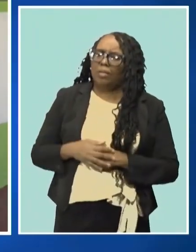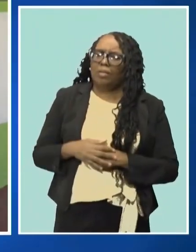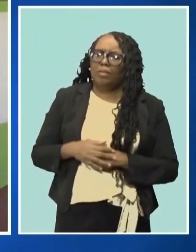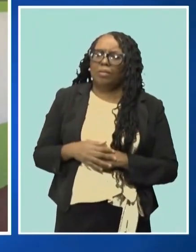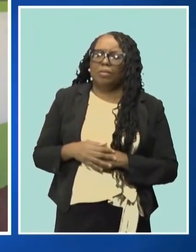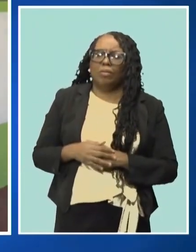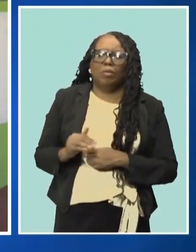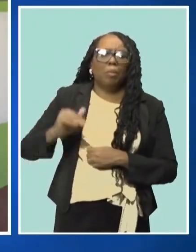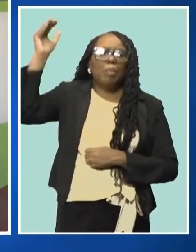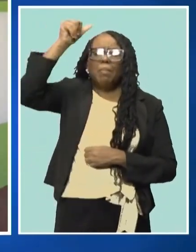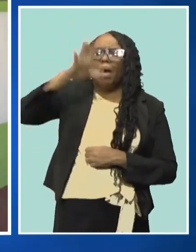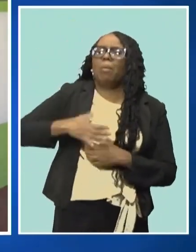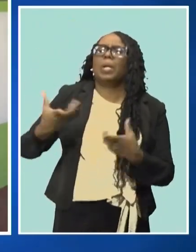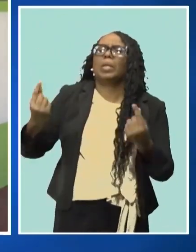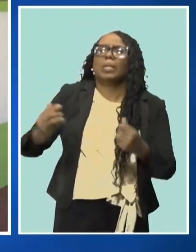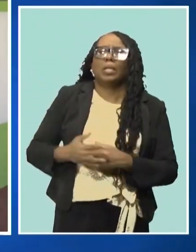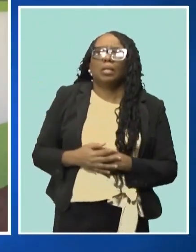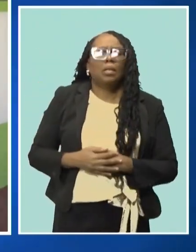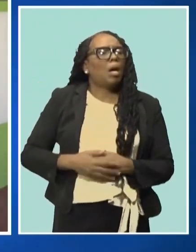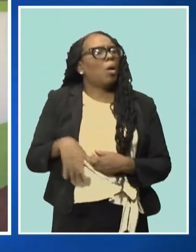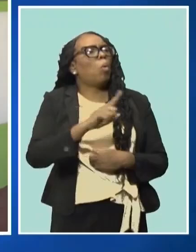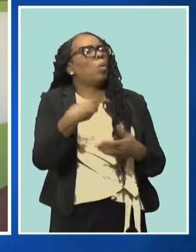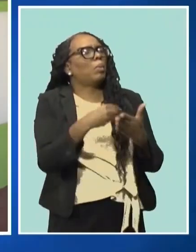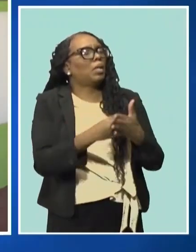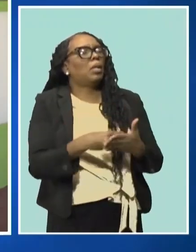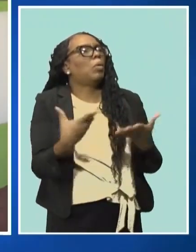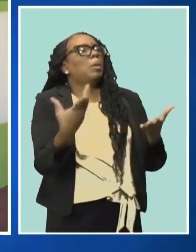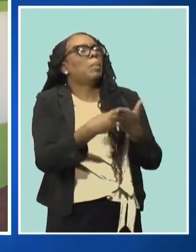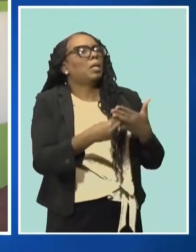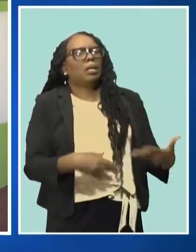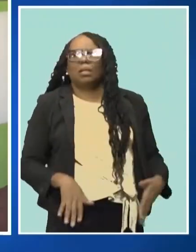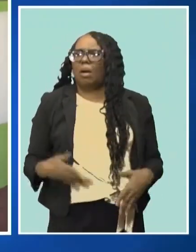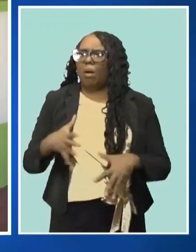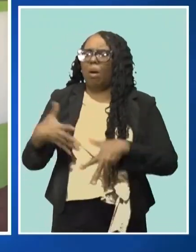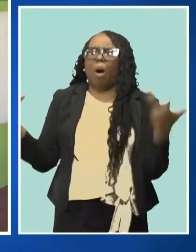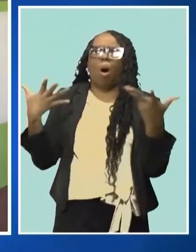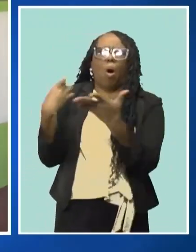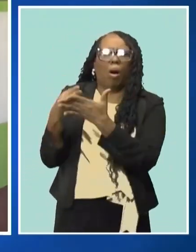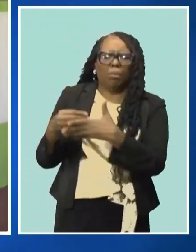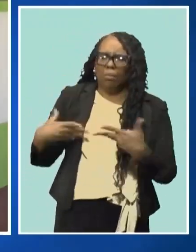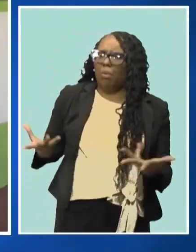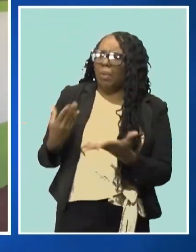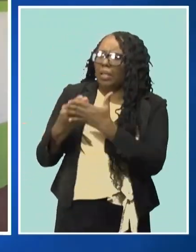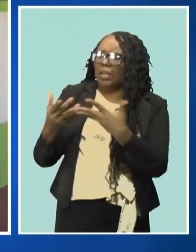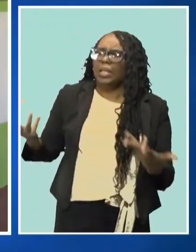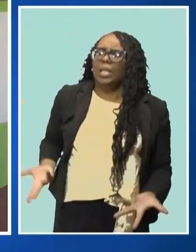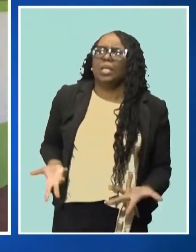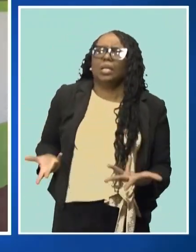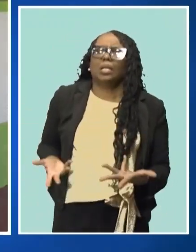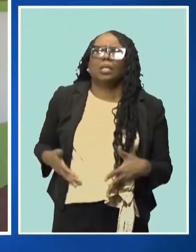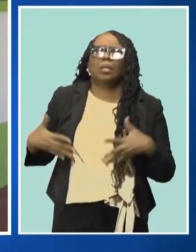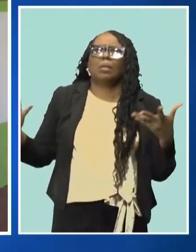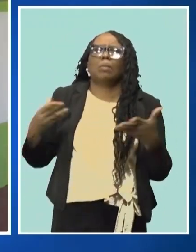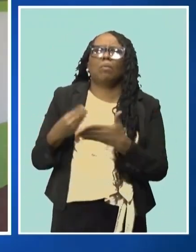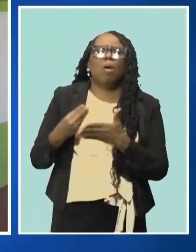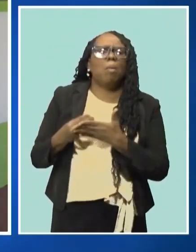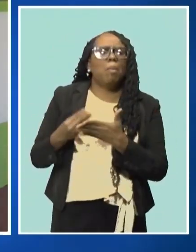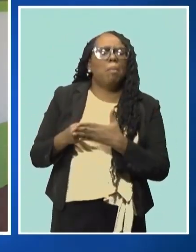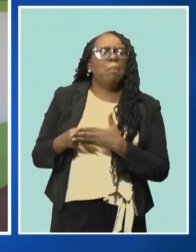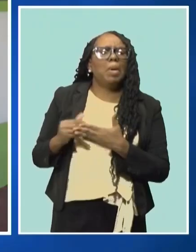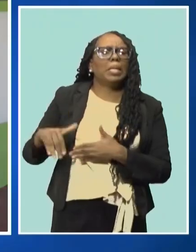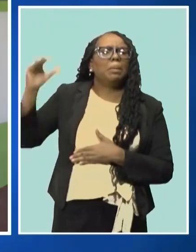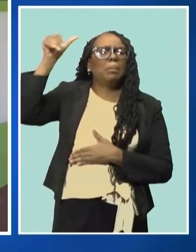here? Then he said, where's the money? Where's the money? I said, what money? What money, big man? What are you doing